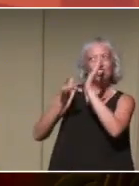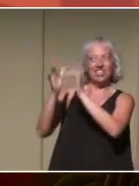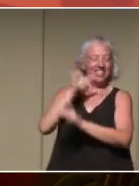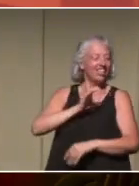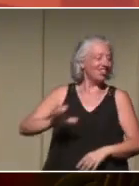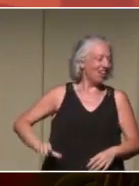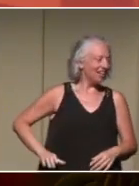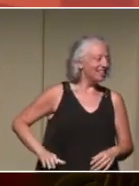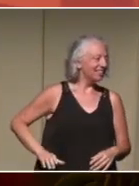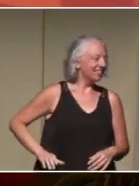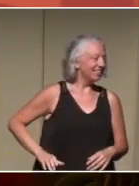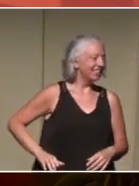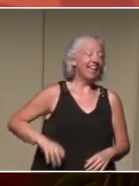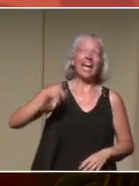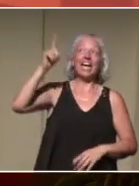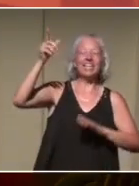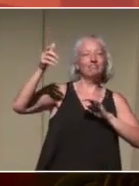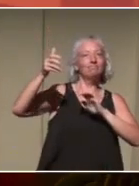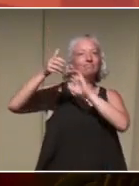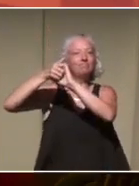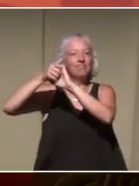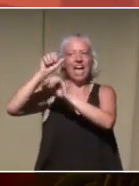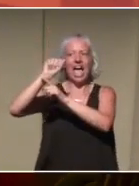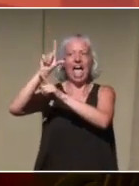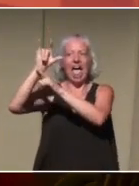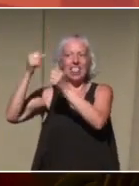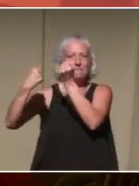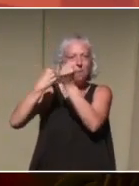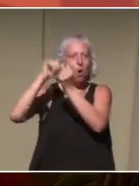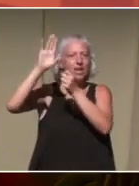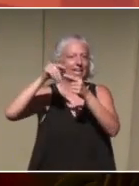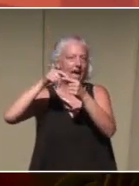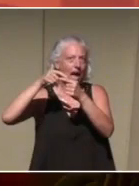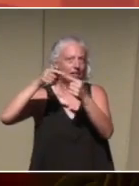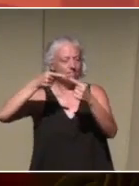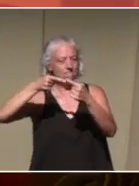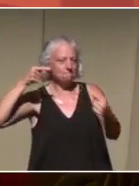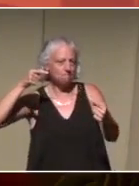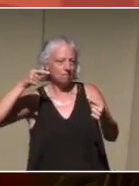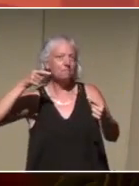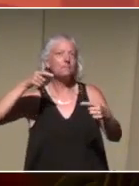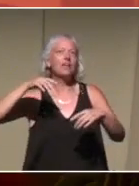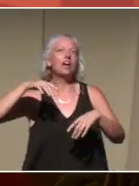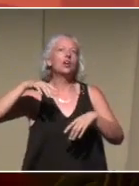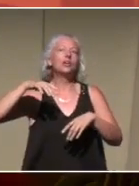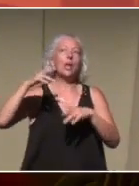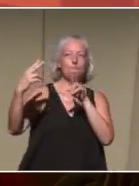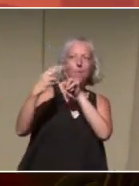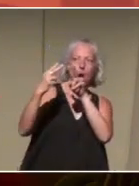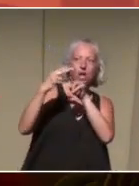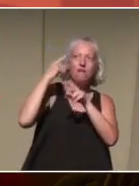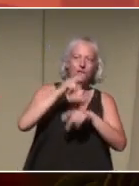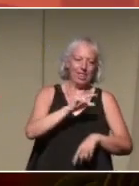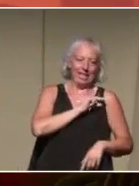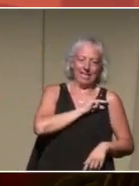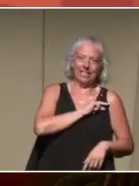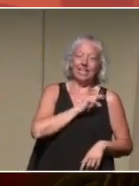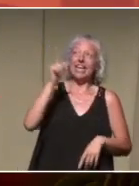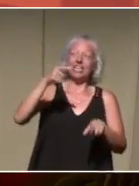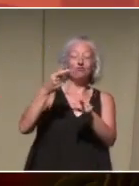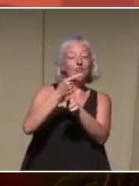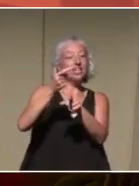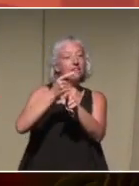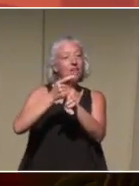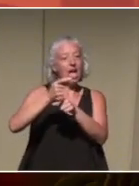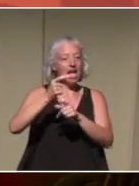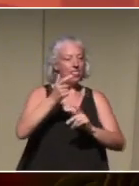Christ, the ally of his enemies, the pardoner of the guilty, the justifier of the